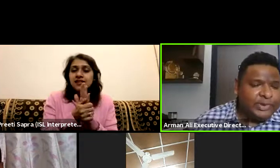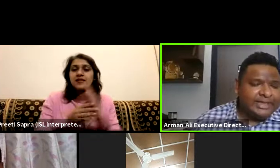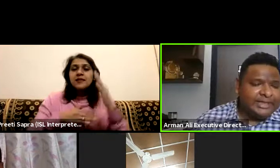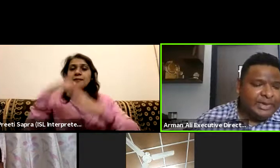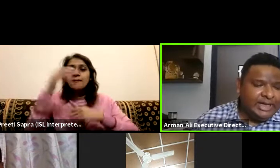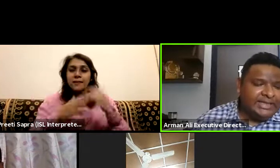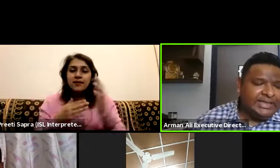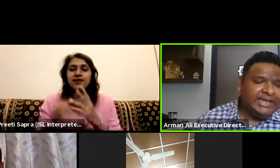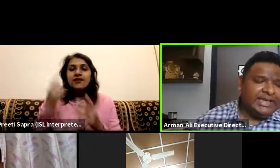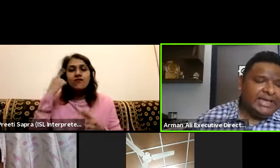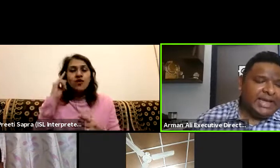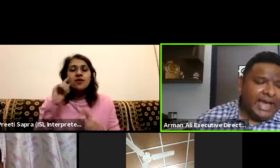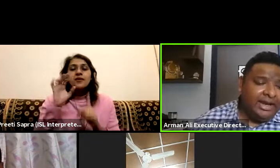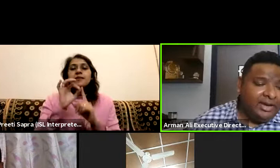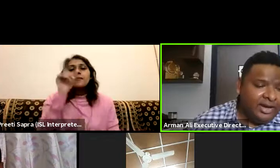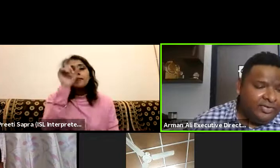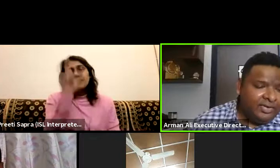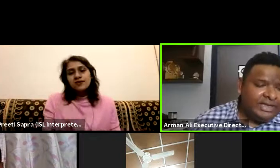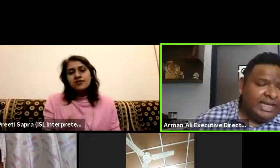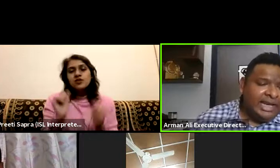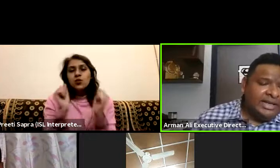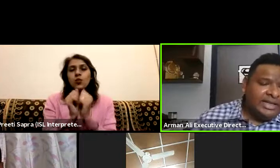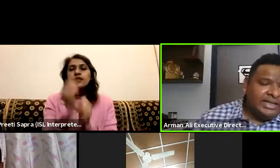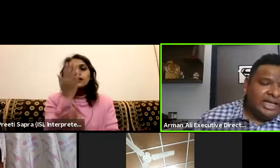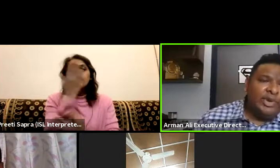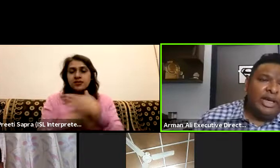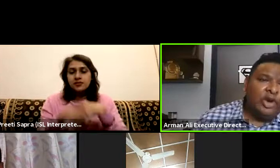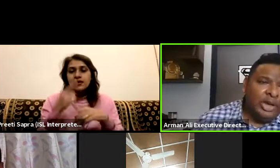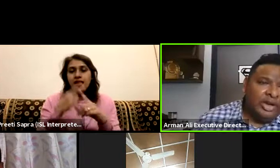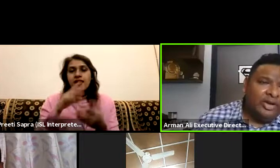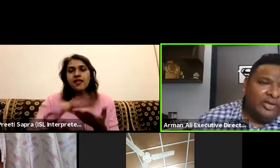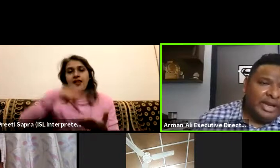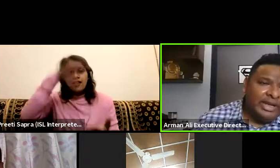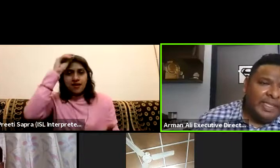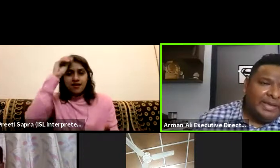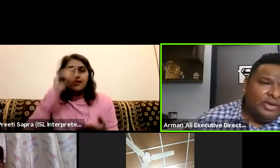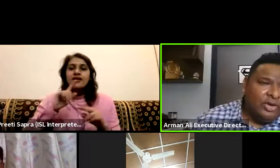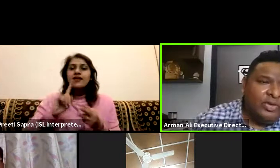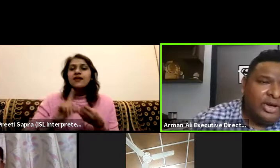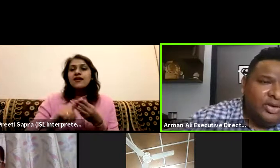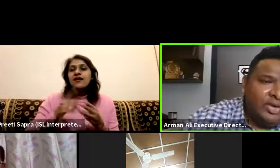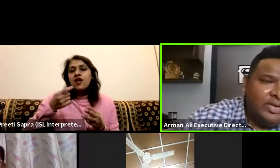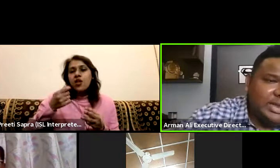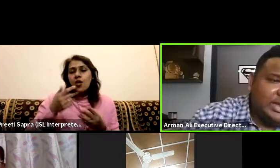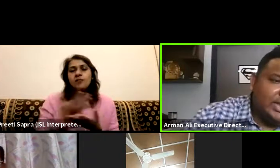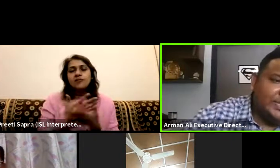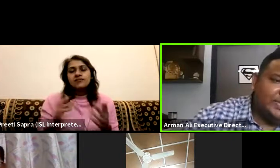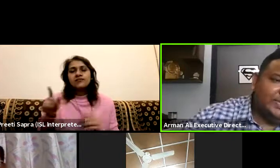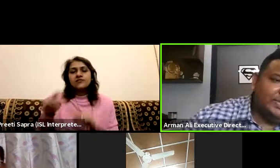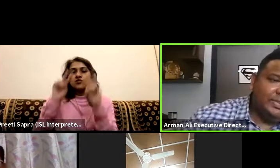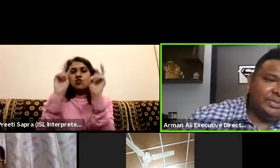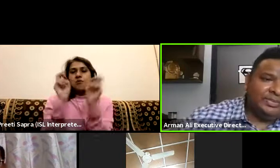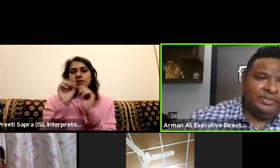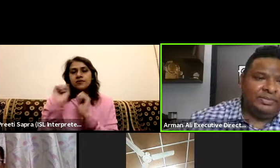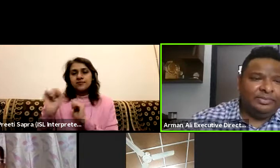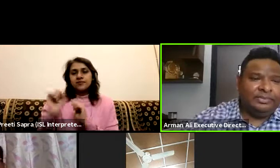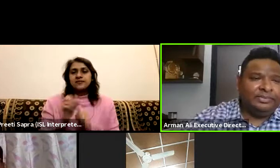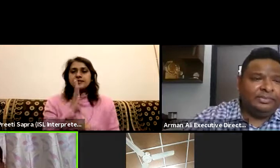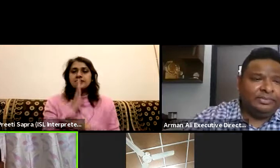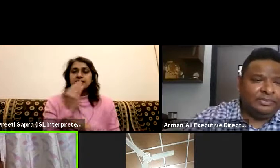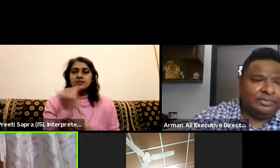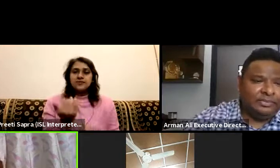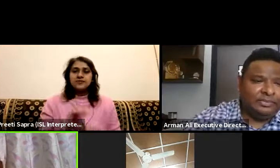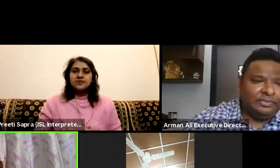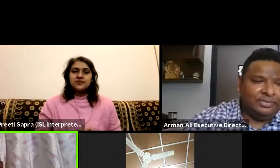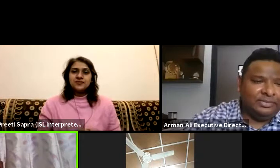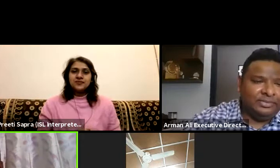persons with disabilities and elderly for resilient and sustainable economic recovery. Over to you, Ravindra Singh ji. Thank you,